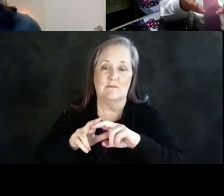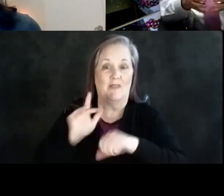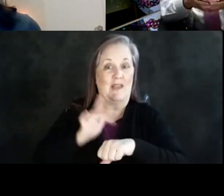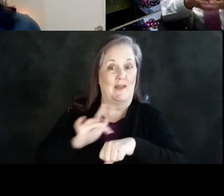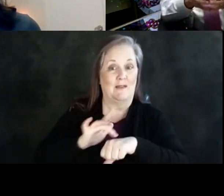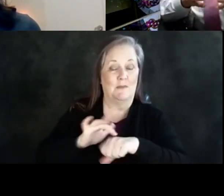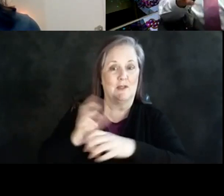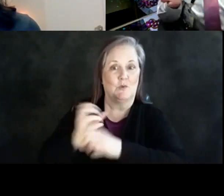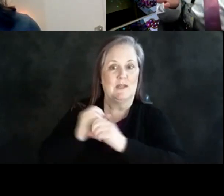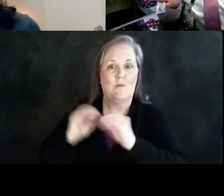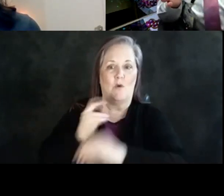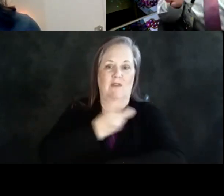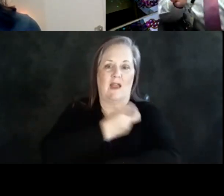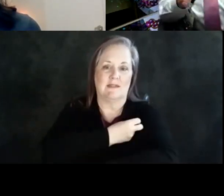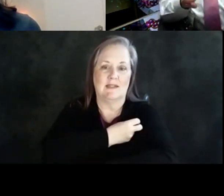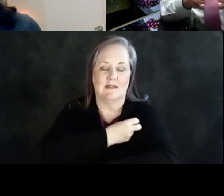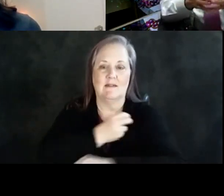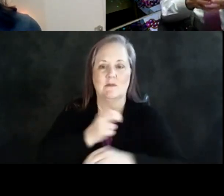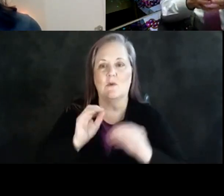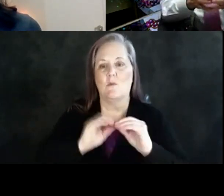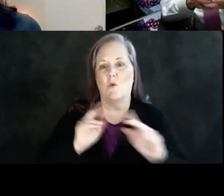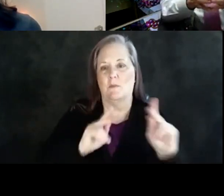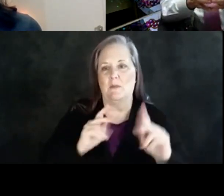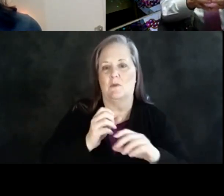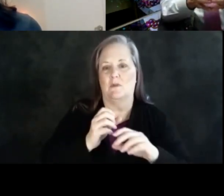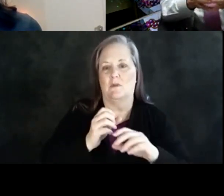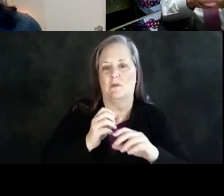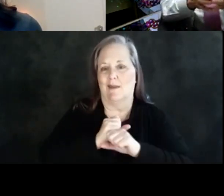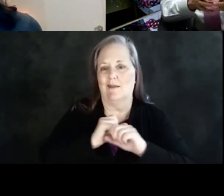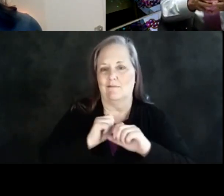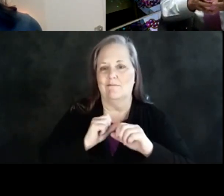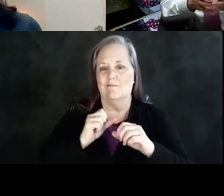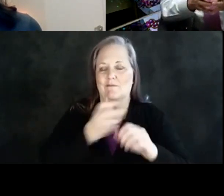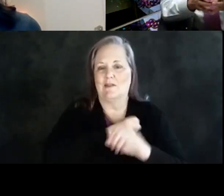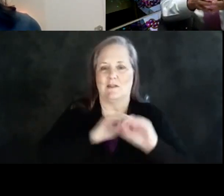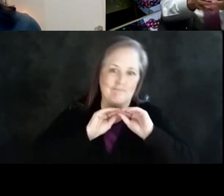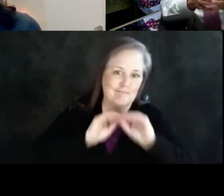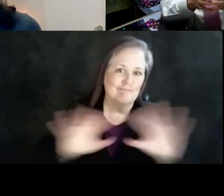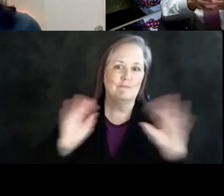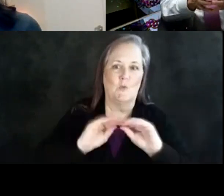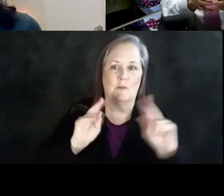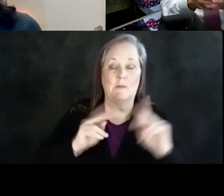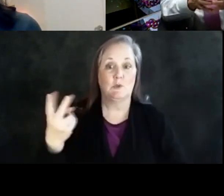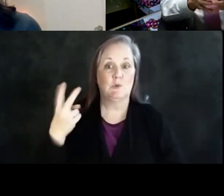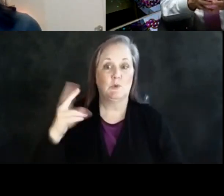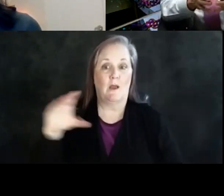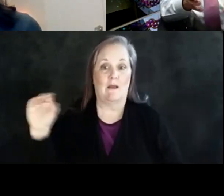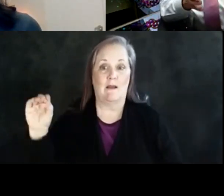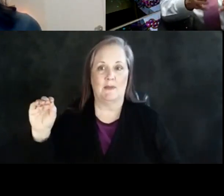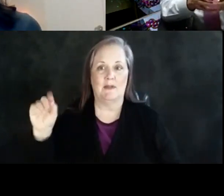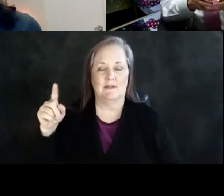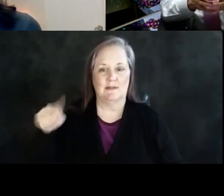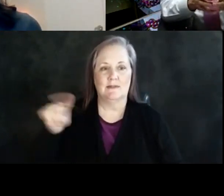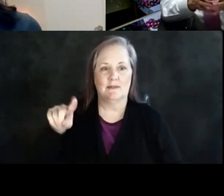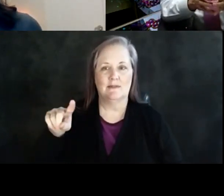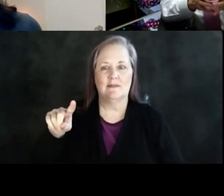availability of vaccine and allow for more widespread distribution. 2 companies, it's hard to